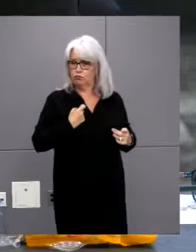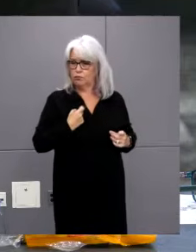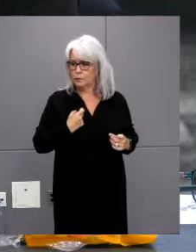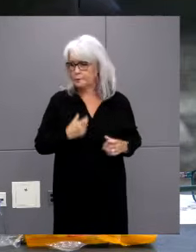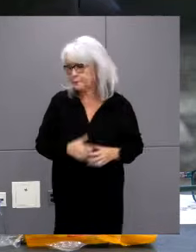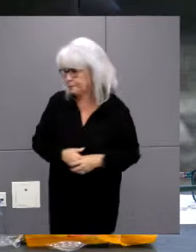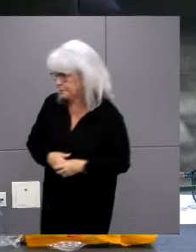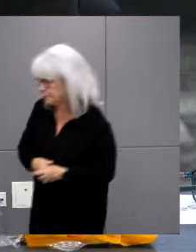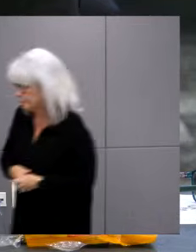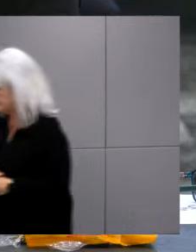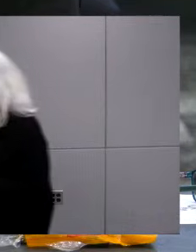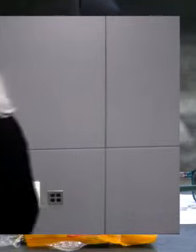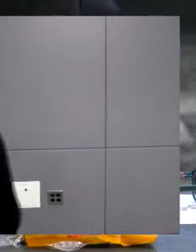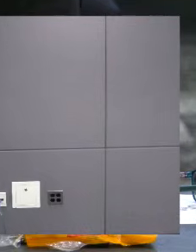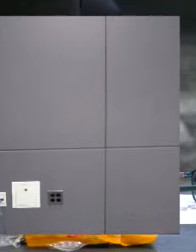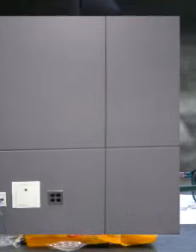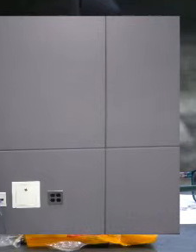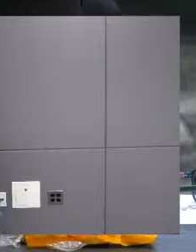And